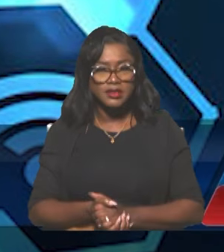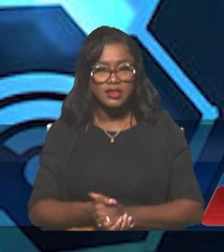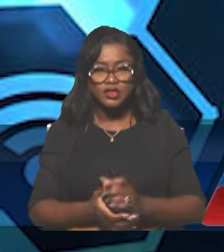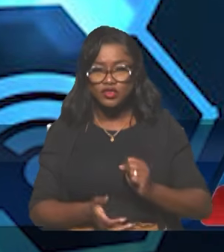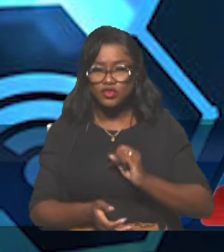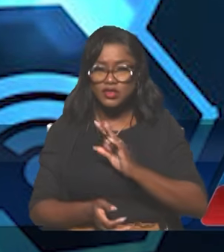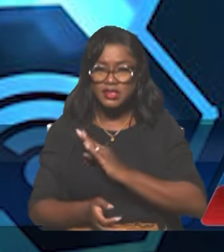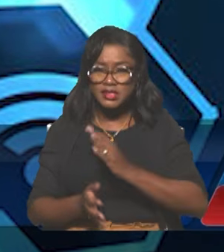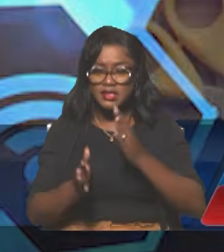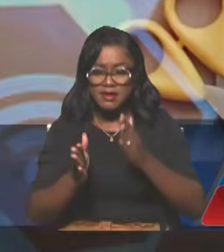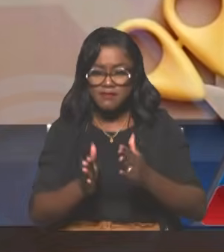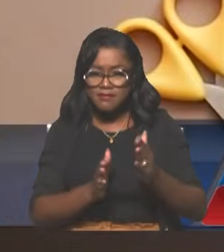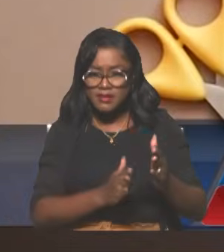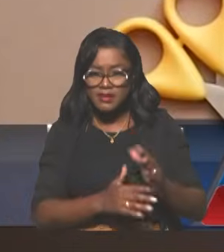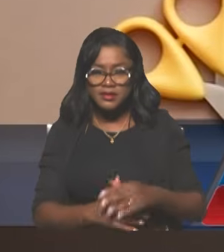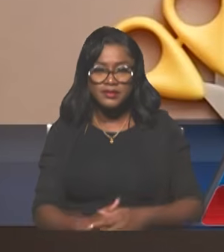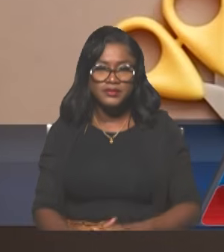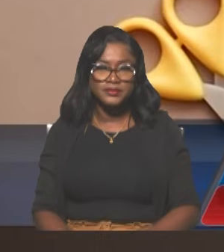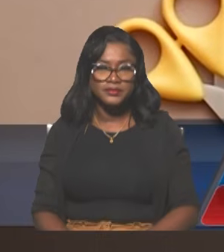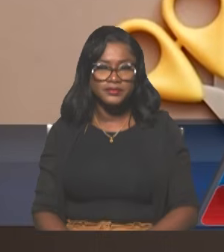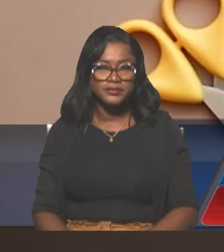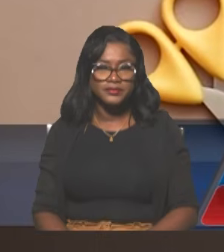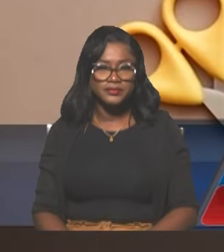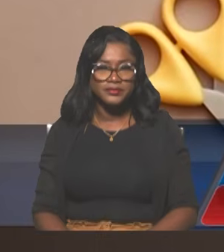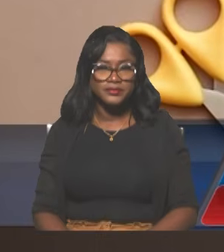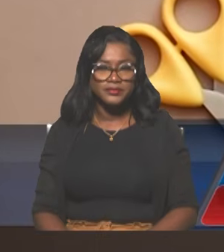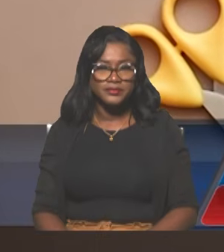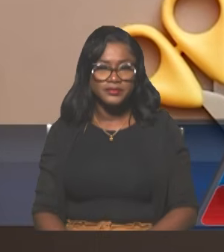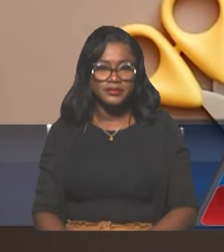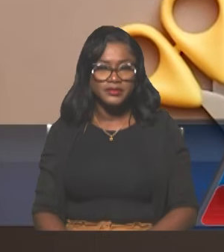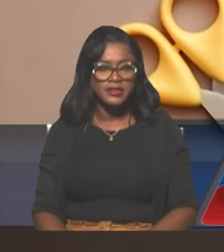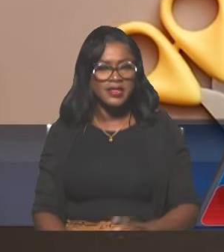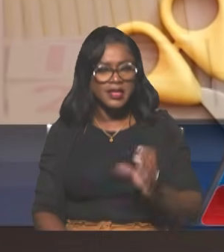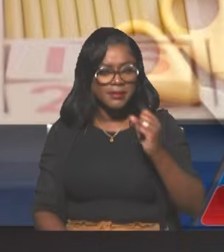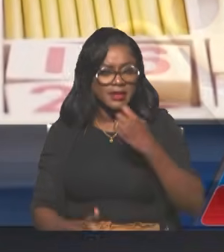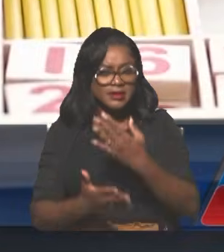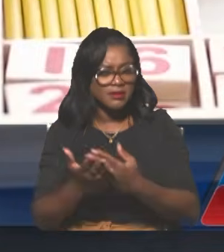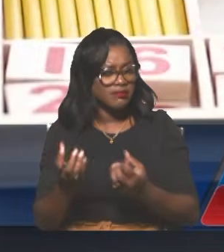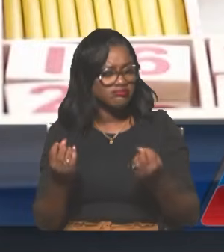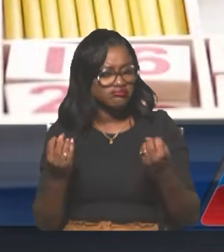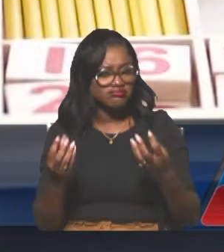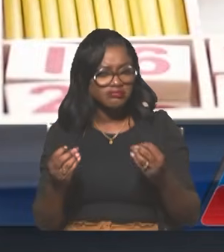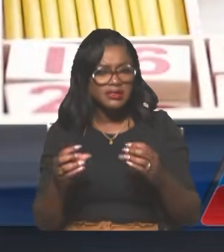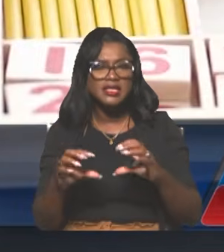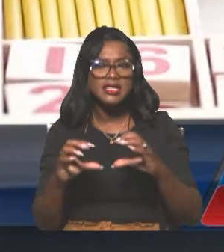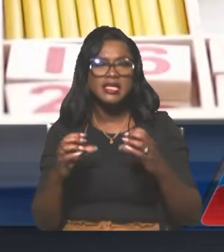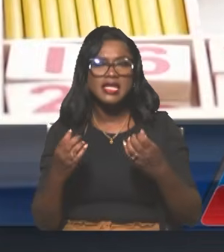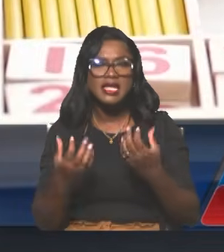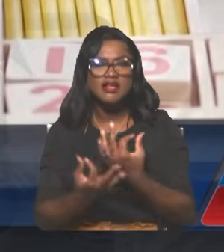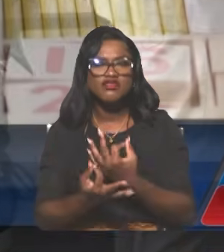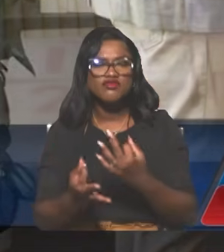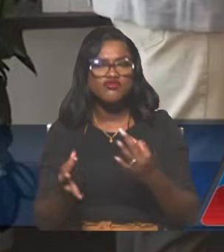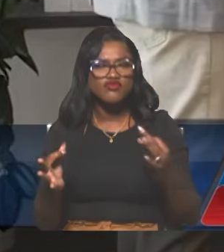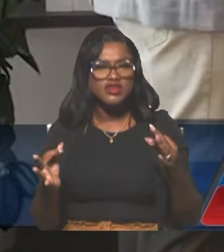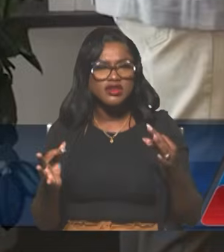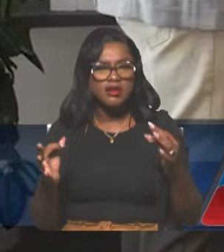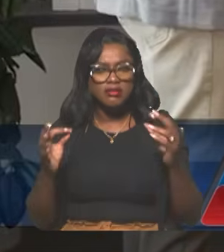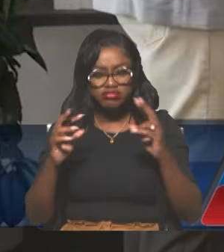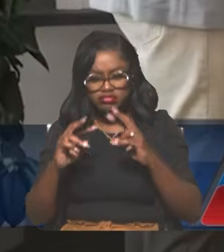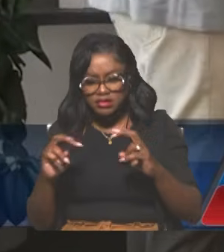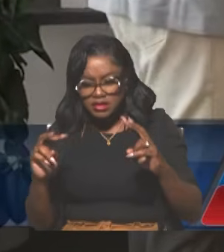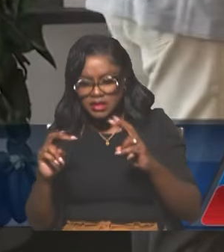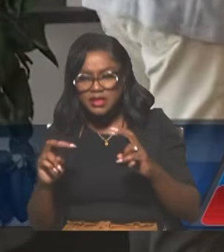staff, they're vetted and so on. Ms. Johnson believes that the missing piece in many classrooms is the freedom to explore, to